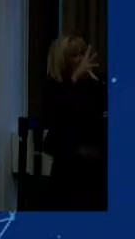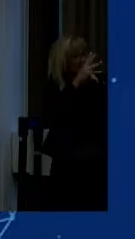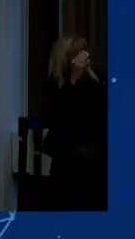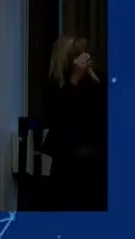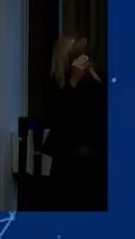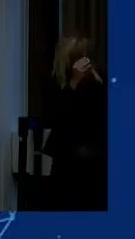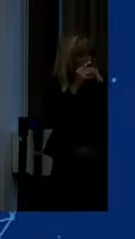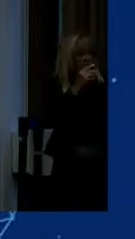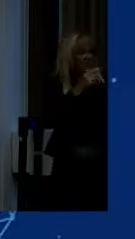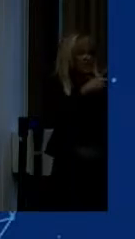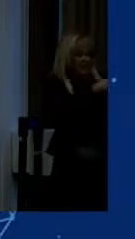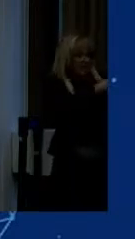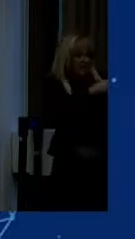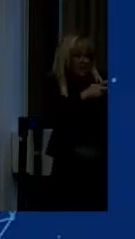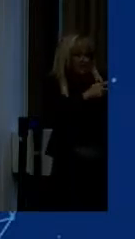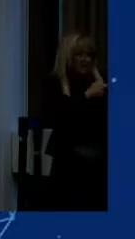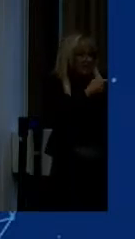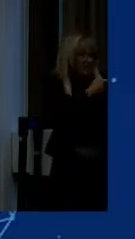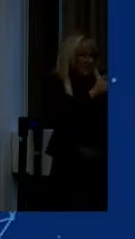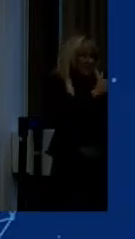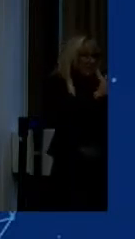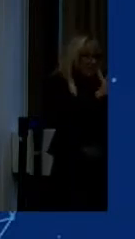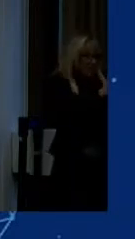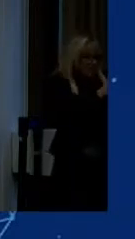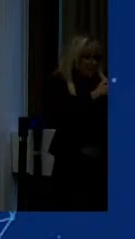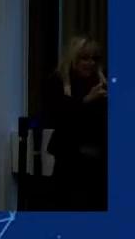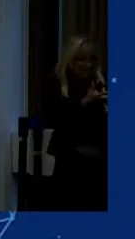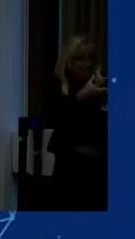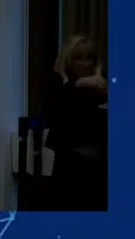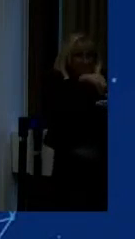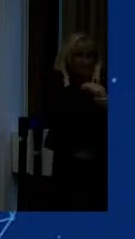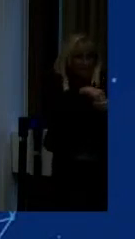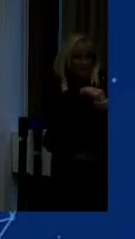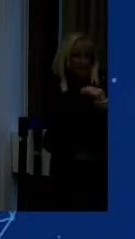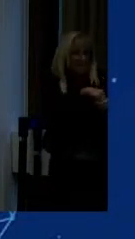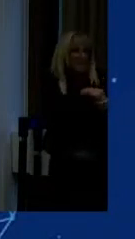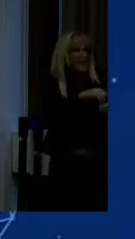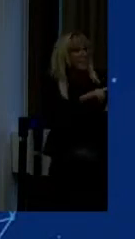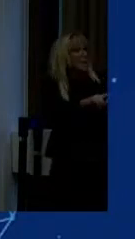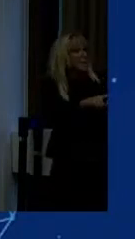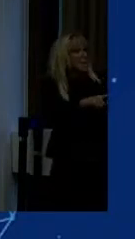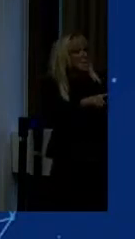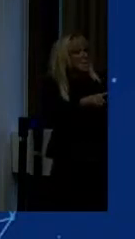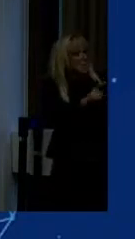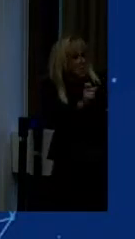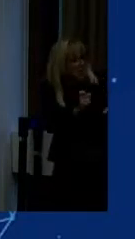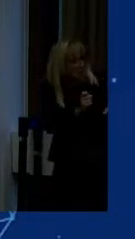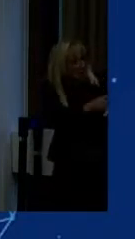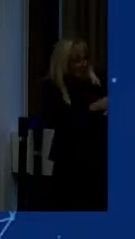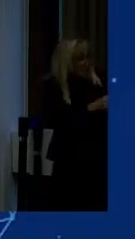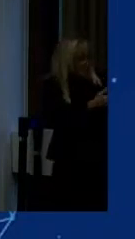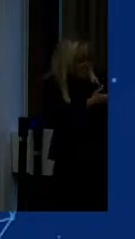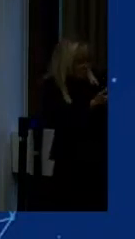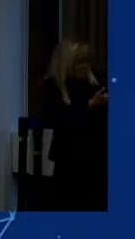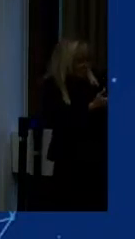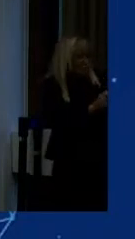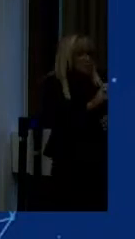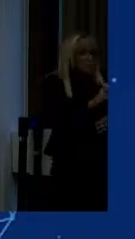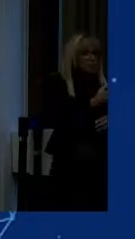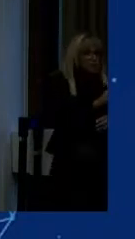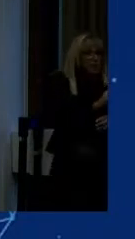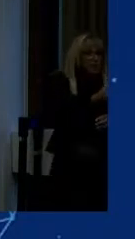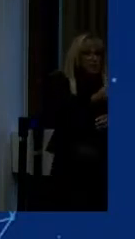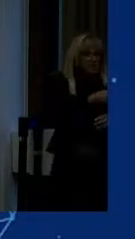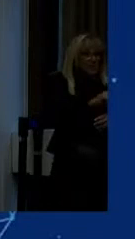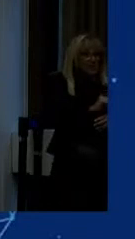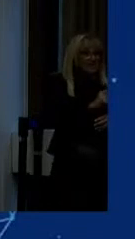the internet and brings it into this one singular source. But when you're asking or interacting with ChatGPT, it will often